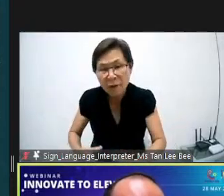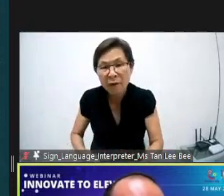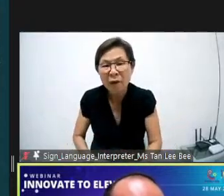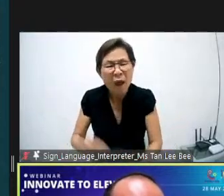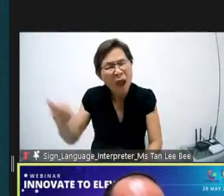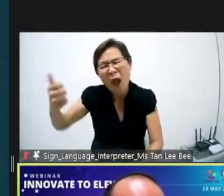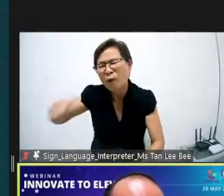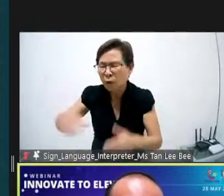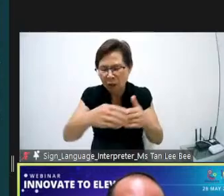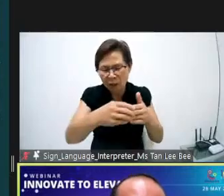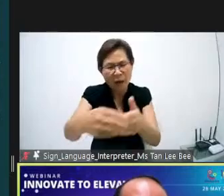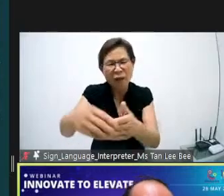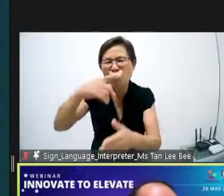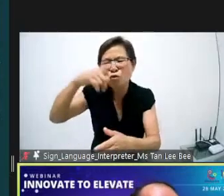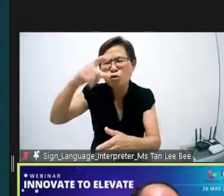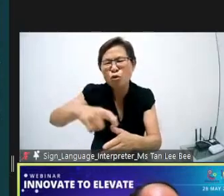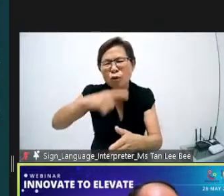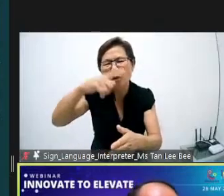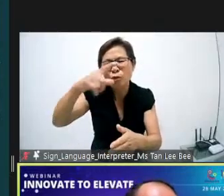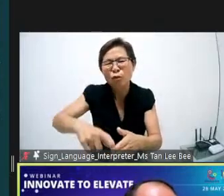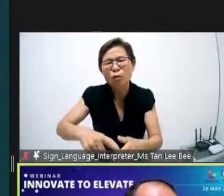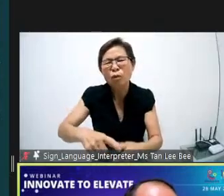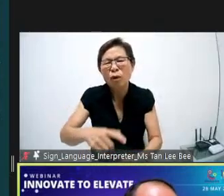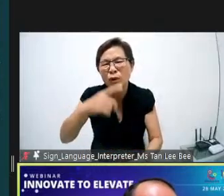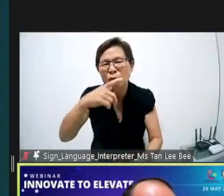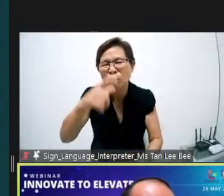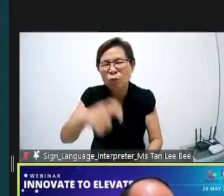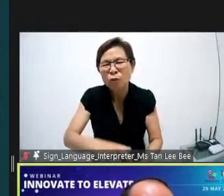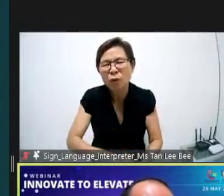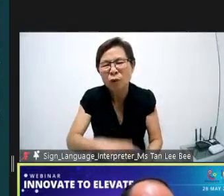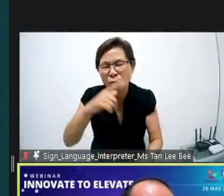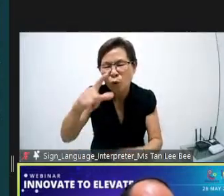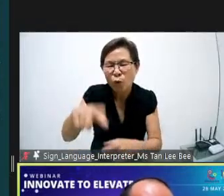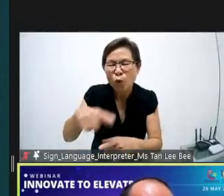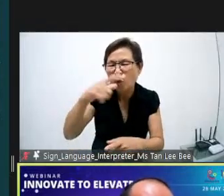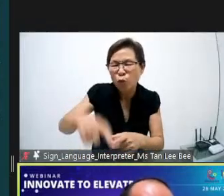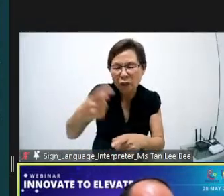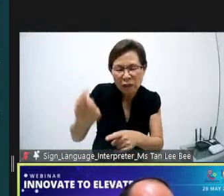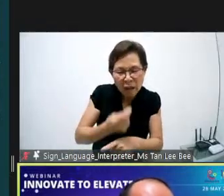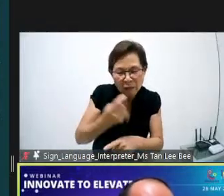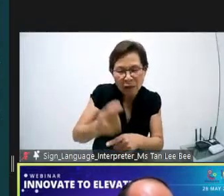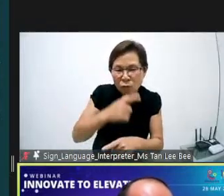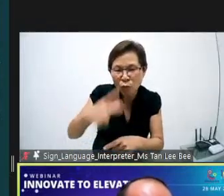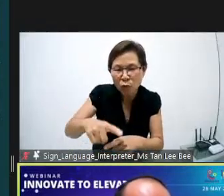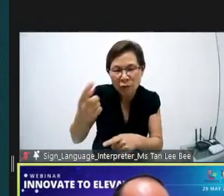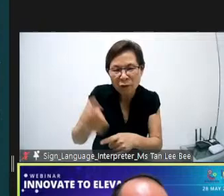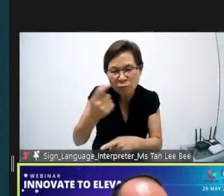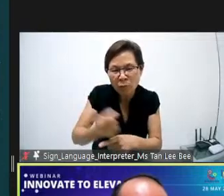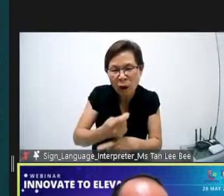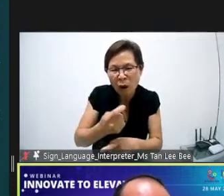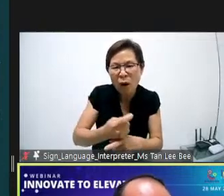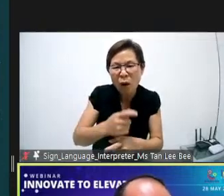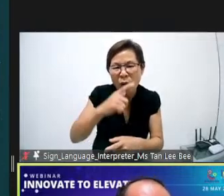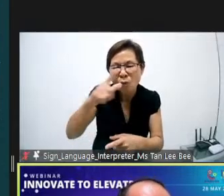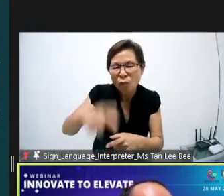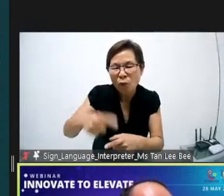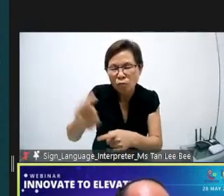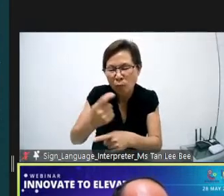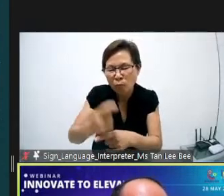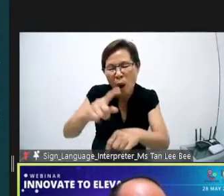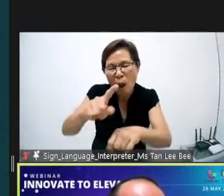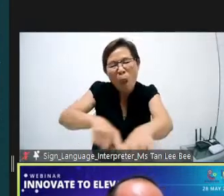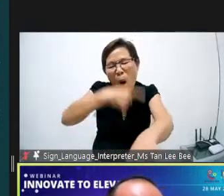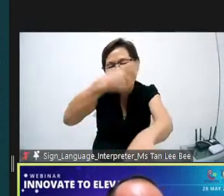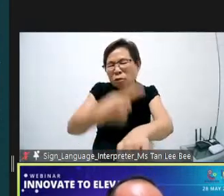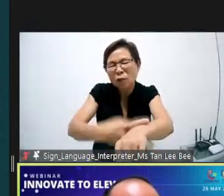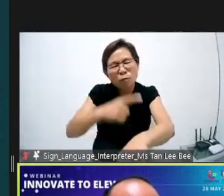runner. No need to have a latihan or latihan on a long time. And